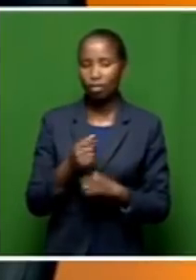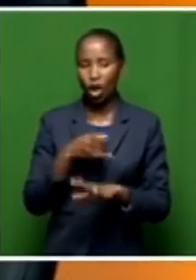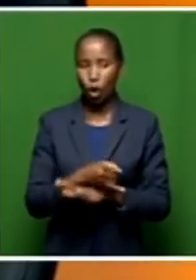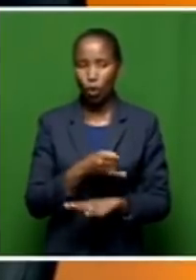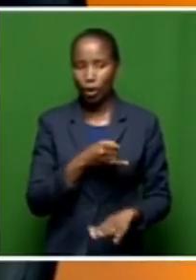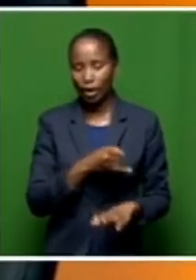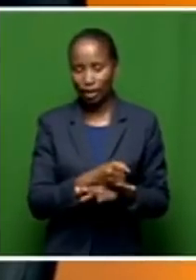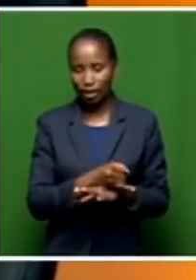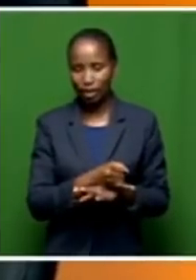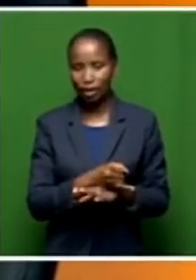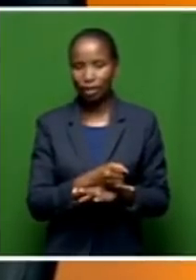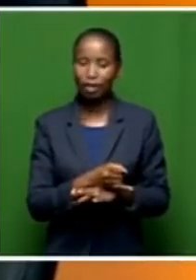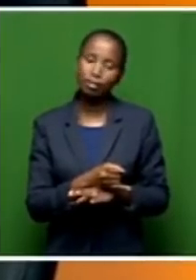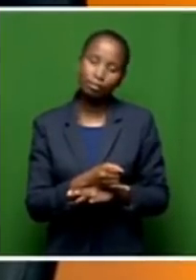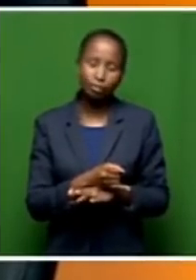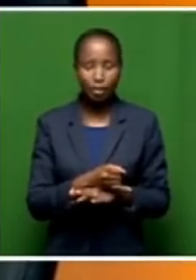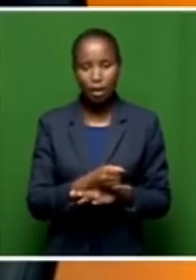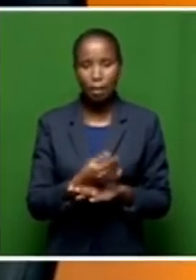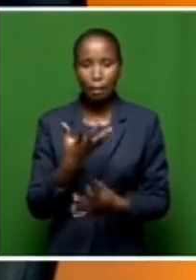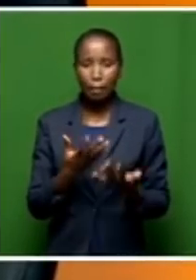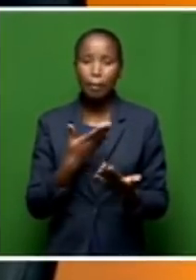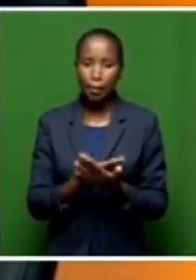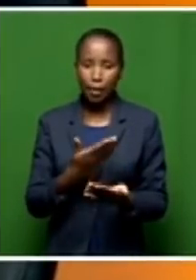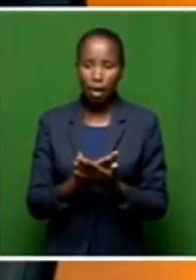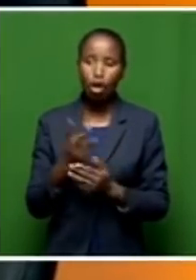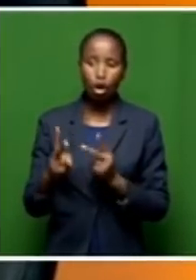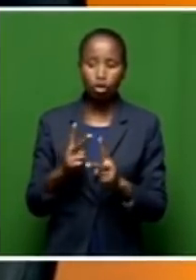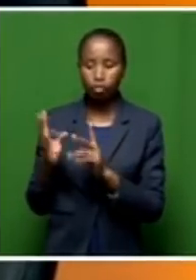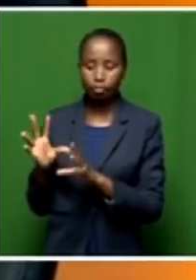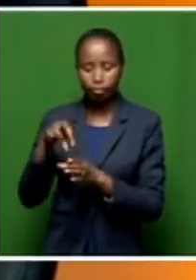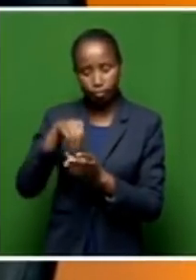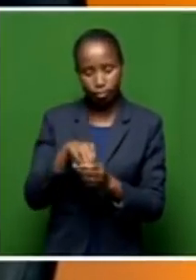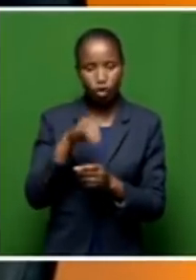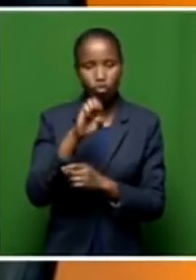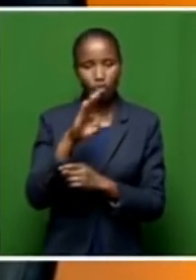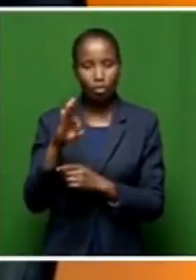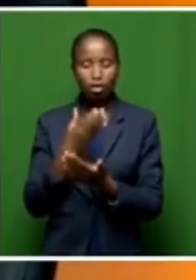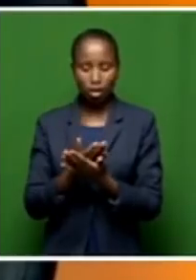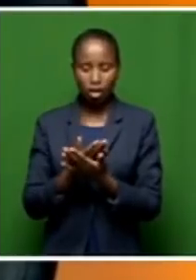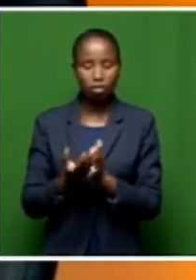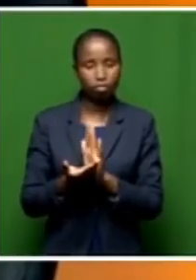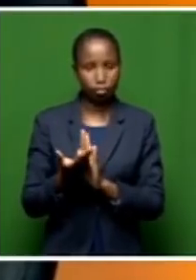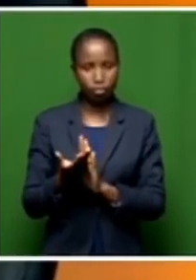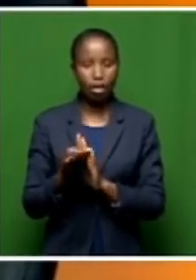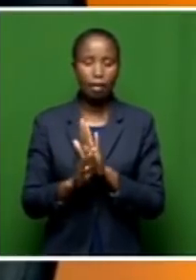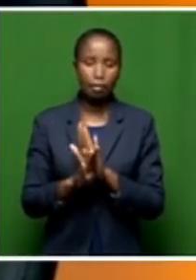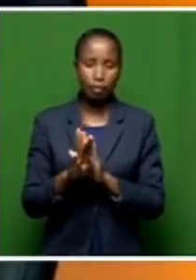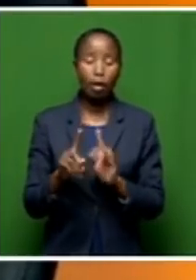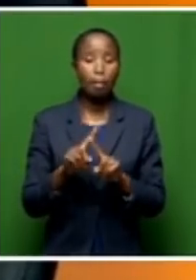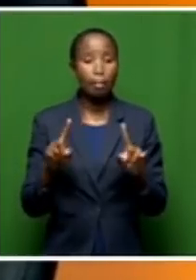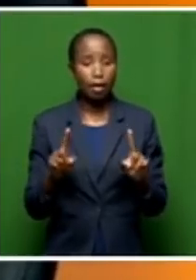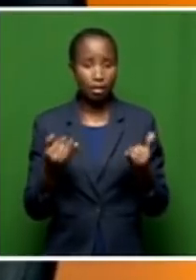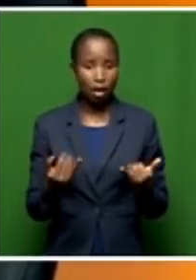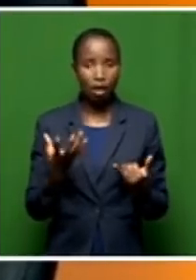improved for EFF? And it would have improved. And that was a time when it was more than 2%. We had a more than 2% error.